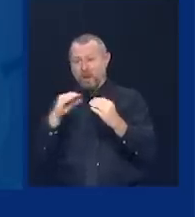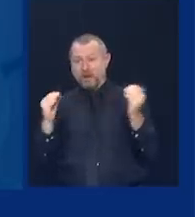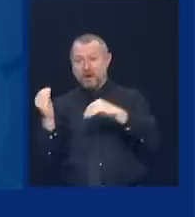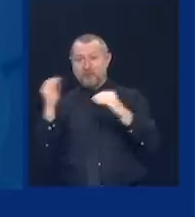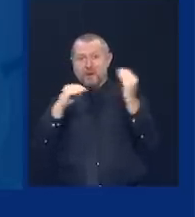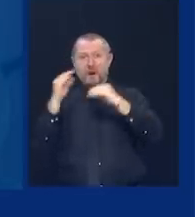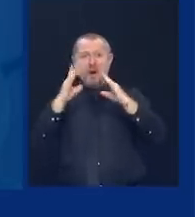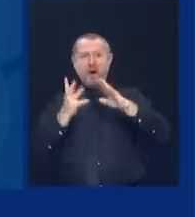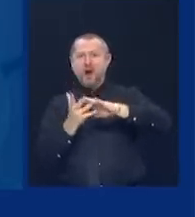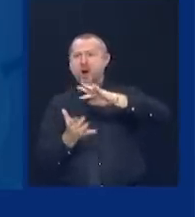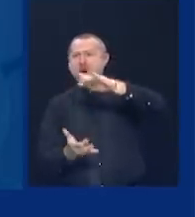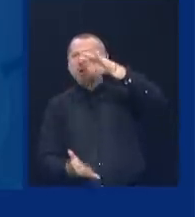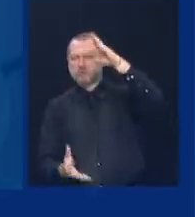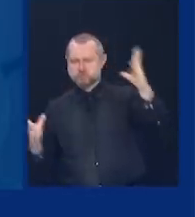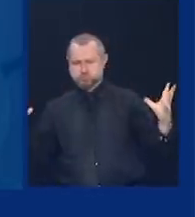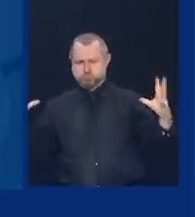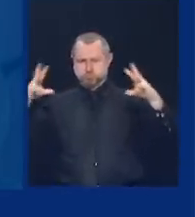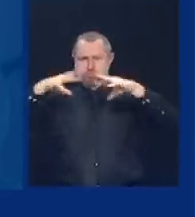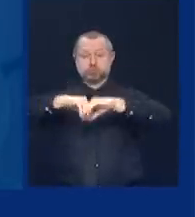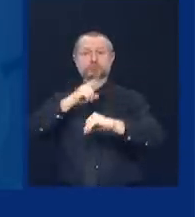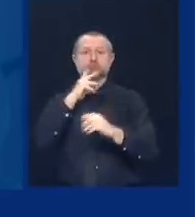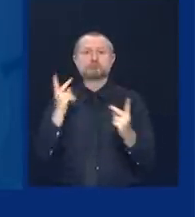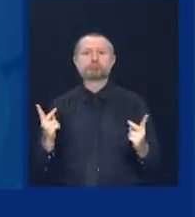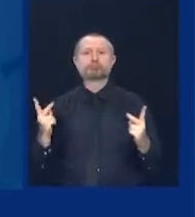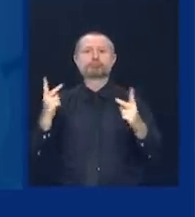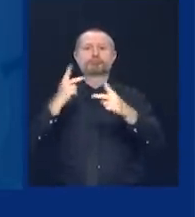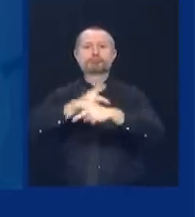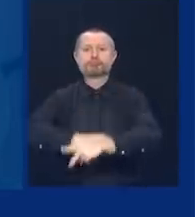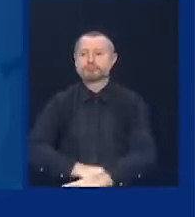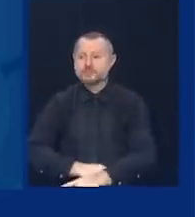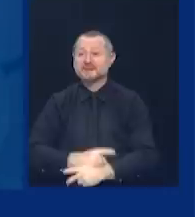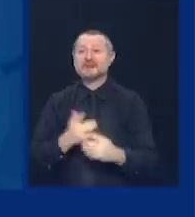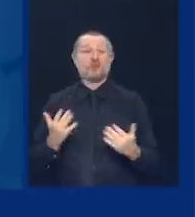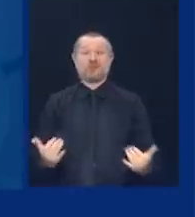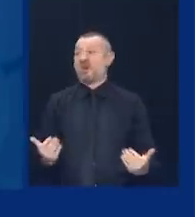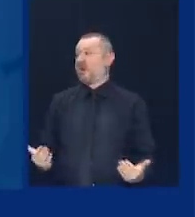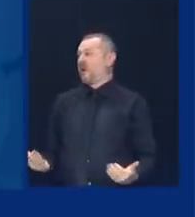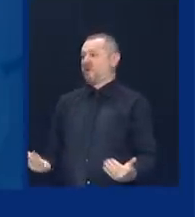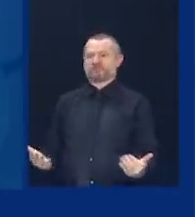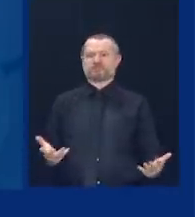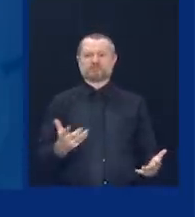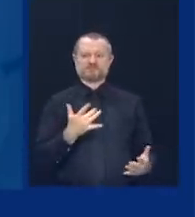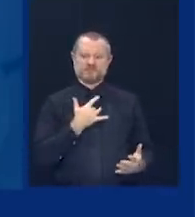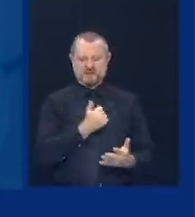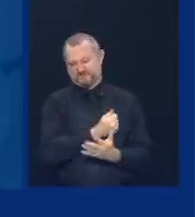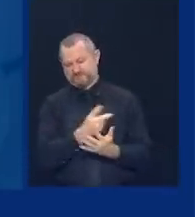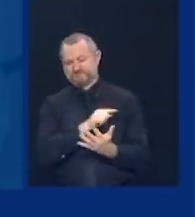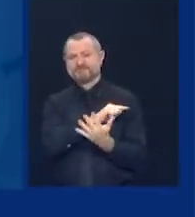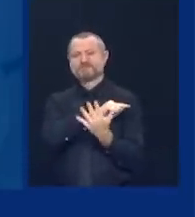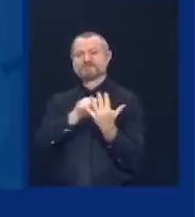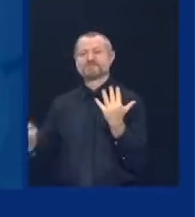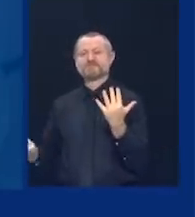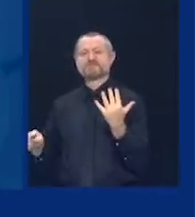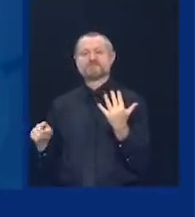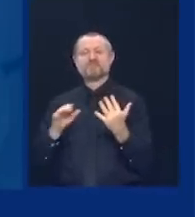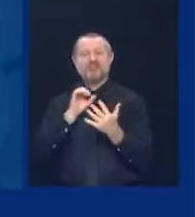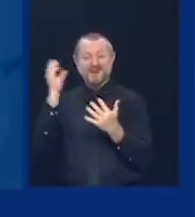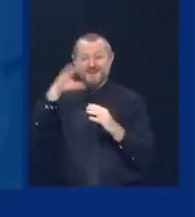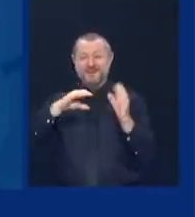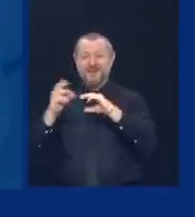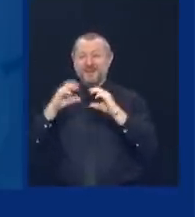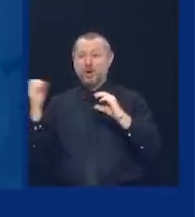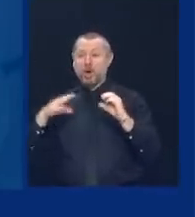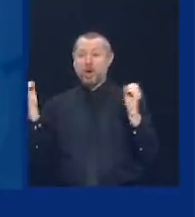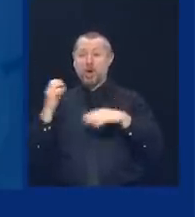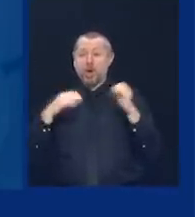And that's where we are now. We have a number of factors that are compounding each other in what I